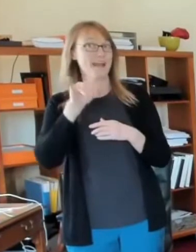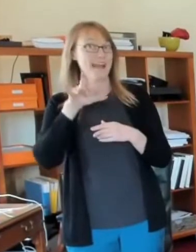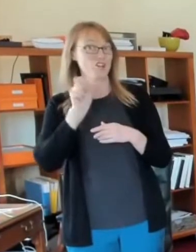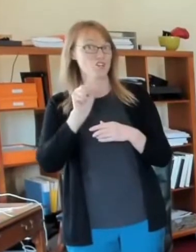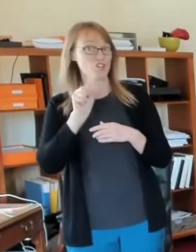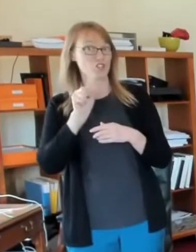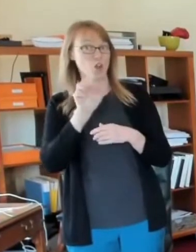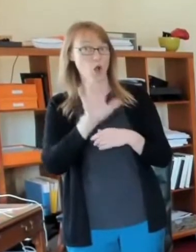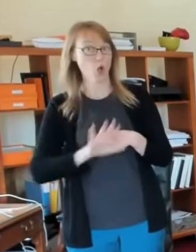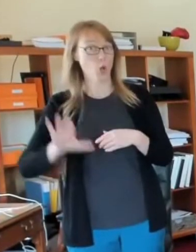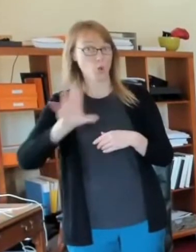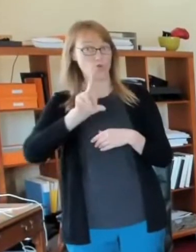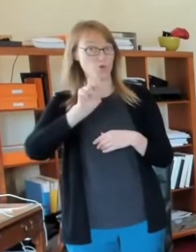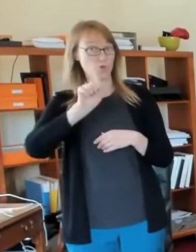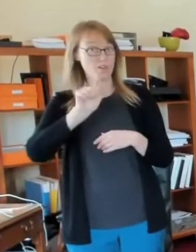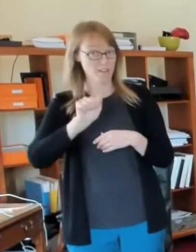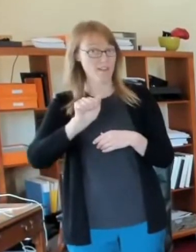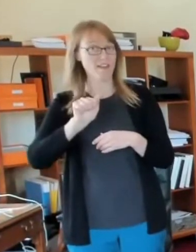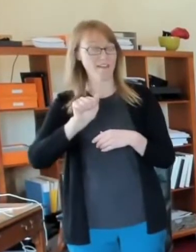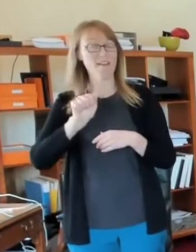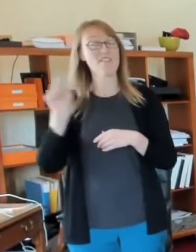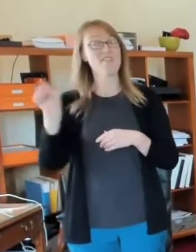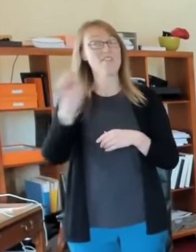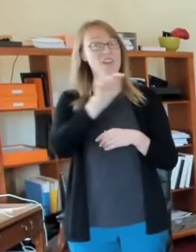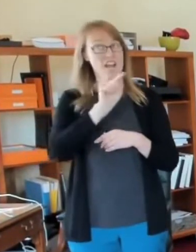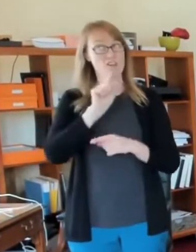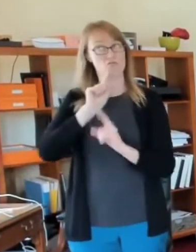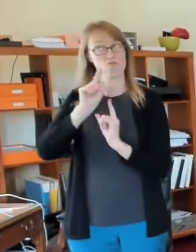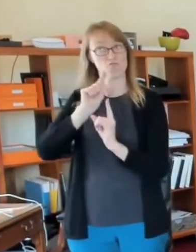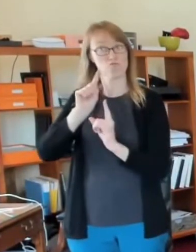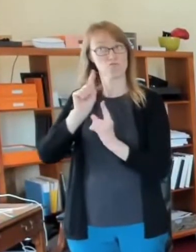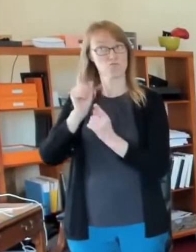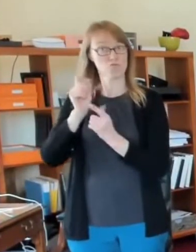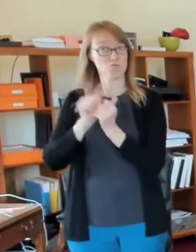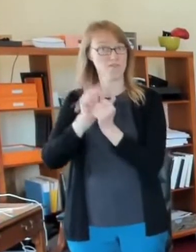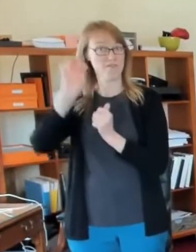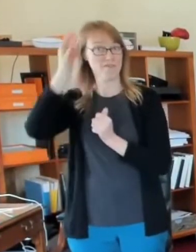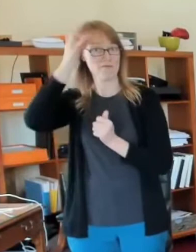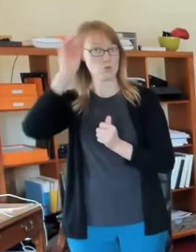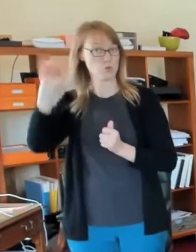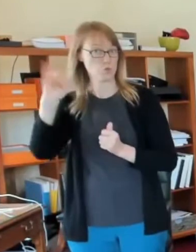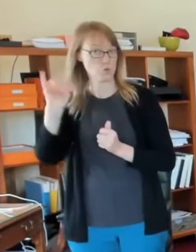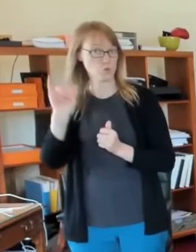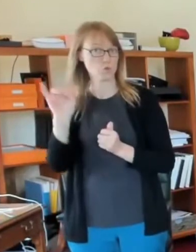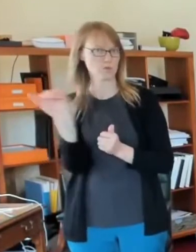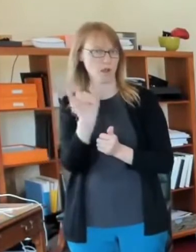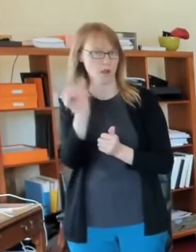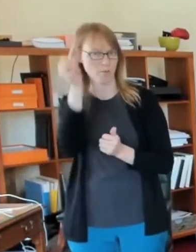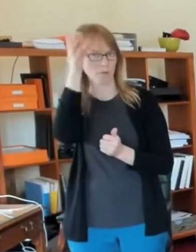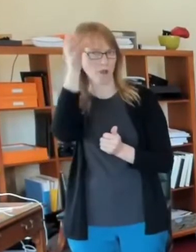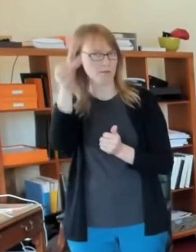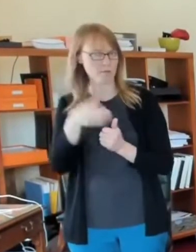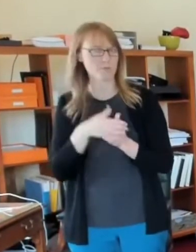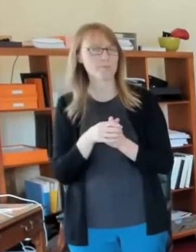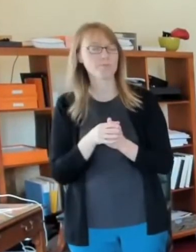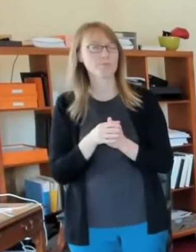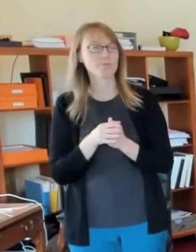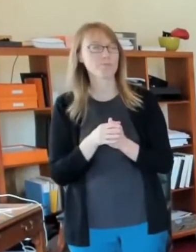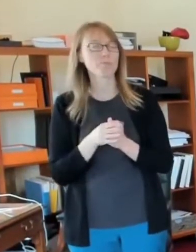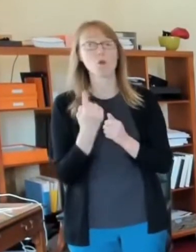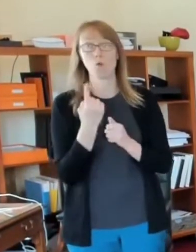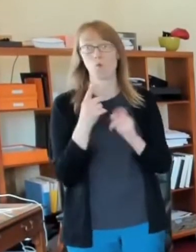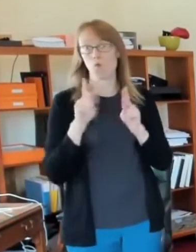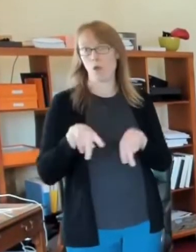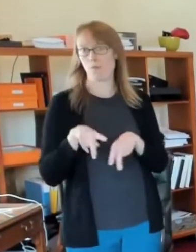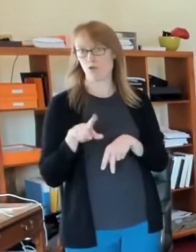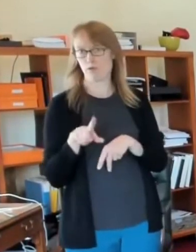downtown resident. I think his name is Payne. He lives at 4th and Spruce on the topic of crime, since you brought it up, Mayor.